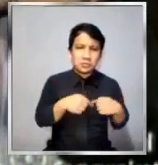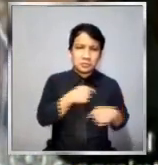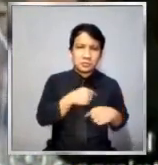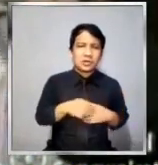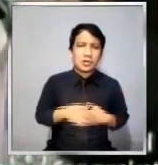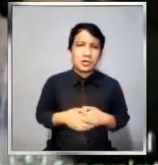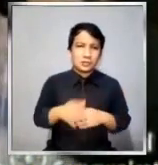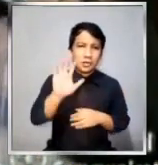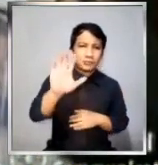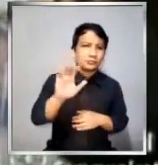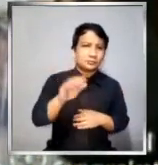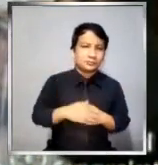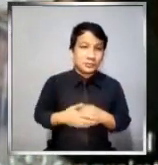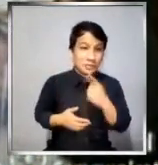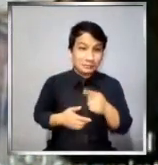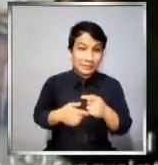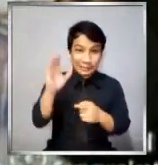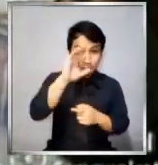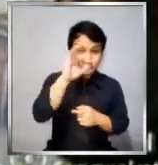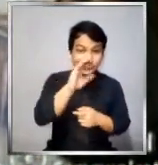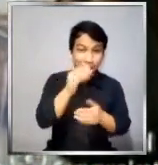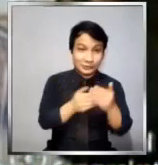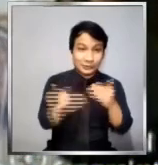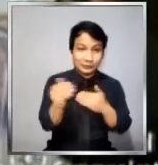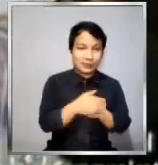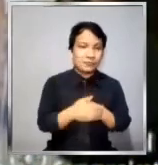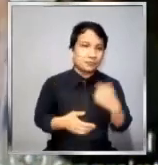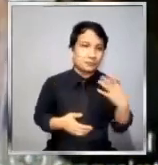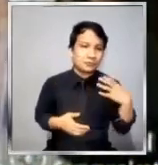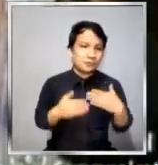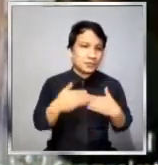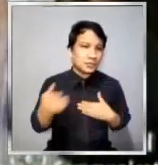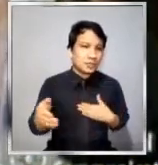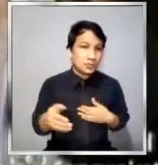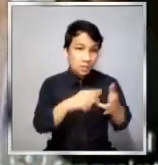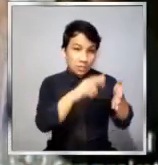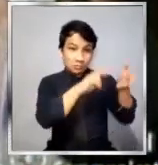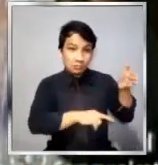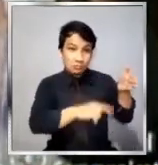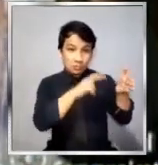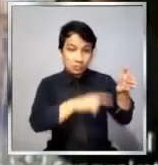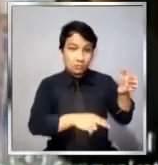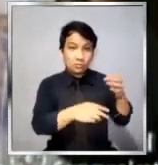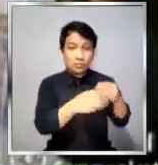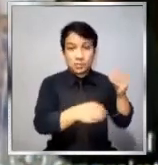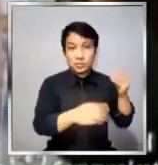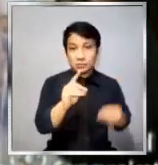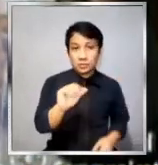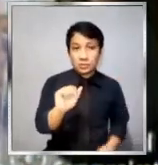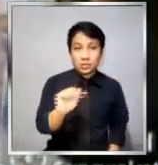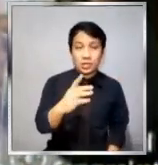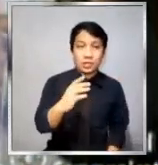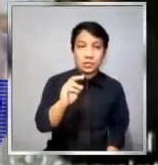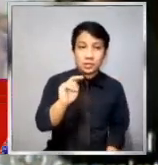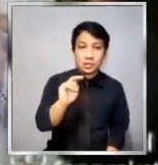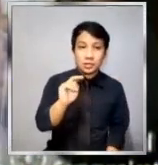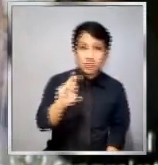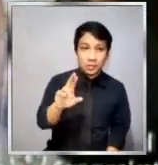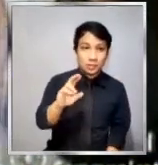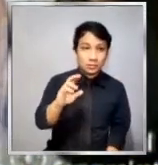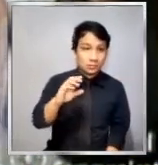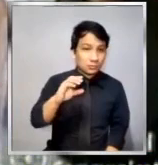Yan. Sir, ito po yung mga cities of NCR, ayan, Quezon City, City of Manila, Caloocan City, all the way